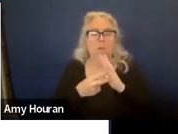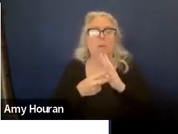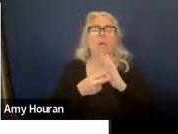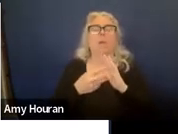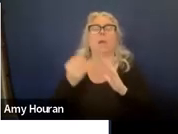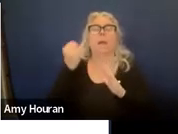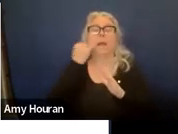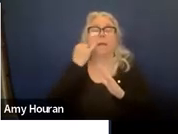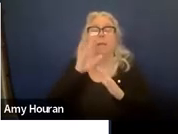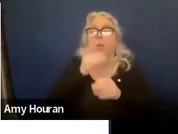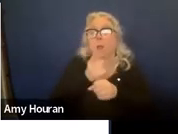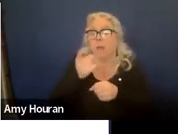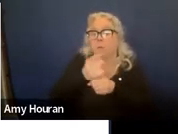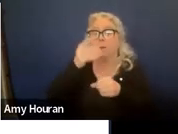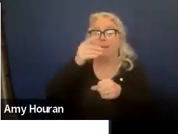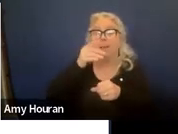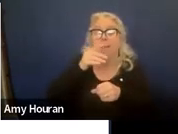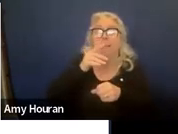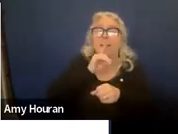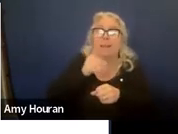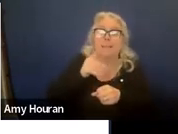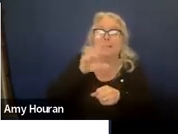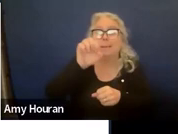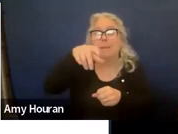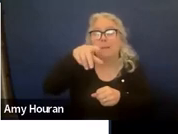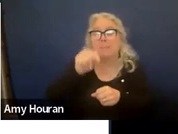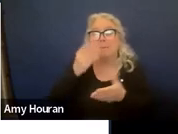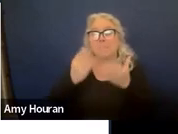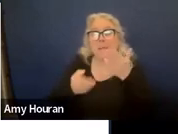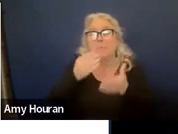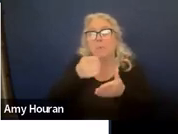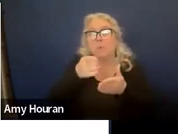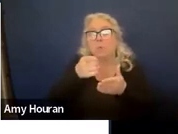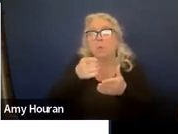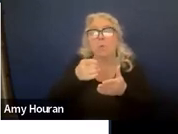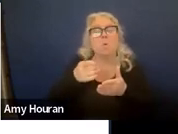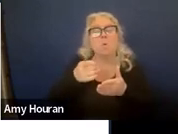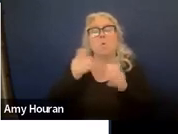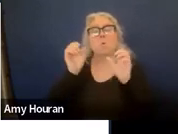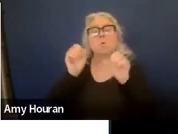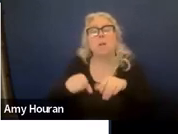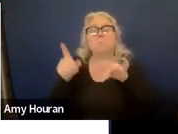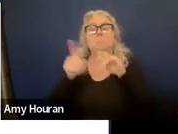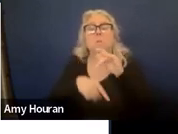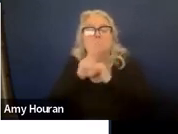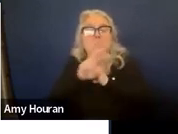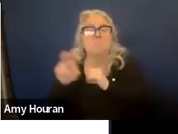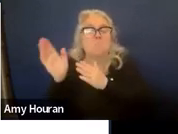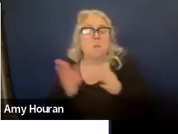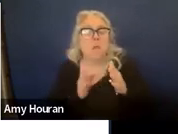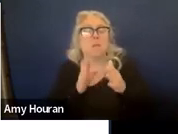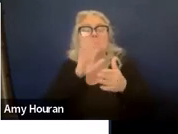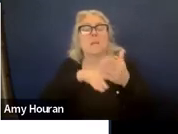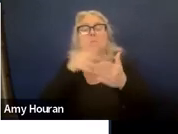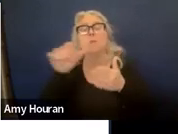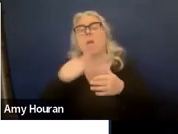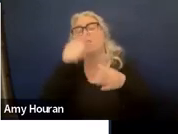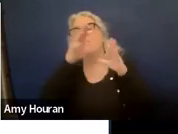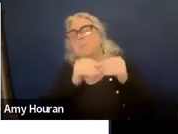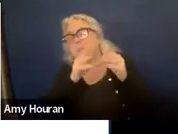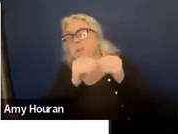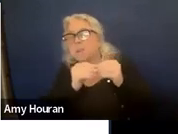if their annual's in September, maybe you can not do the transition plan then. Maybe you can schedule another meeting